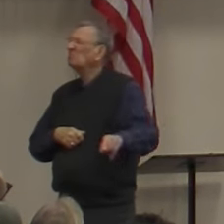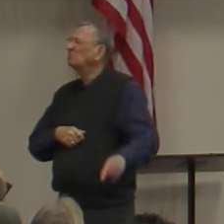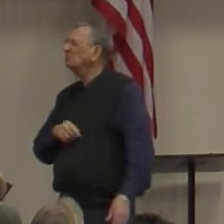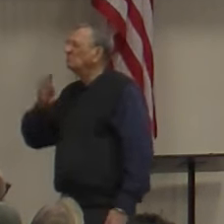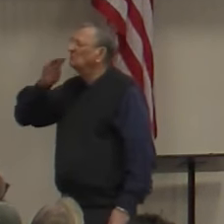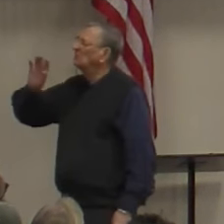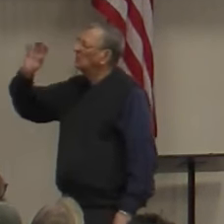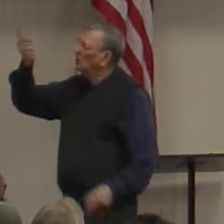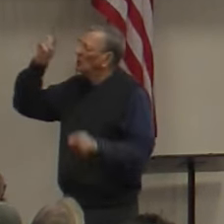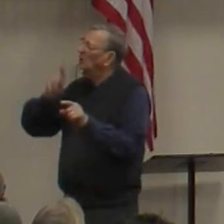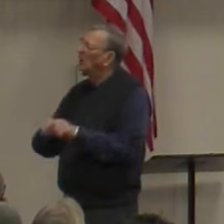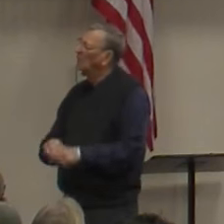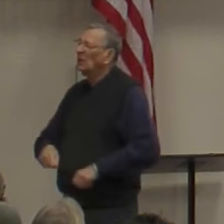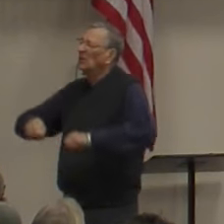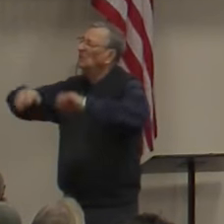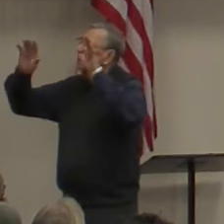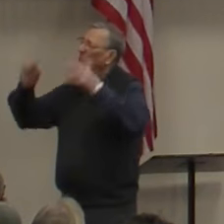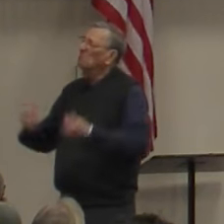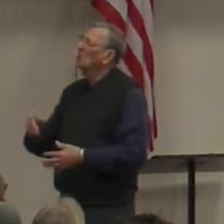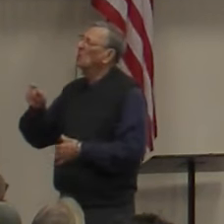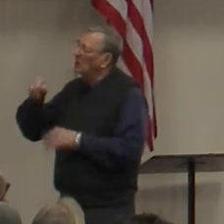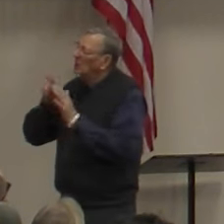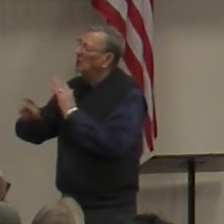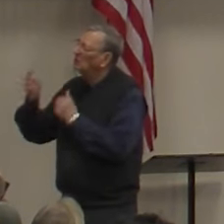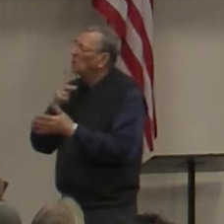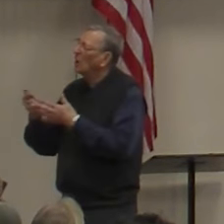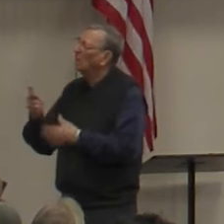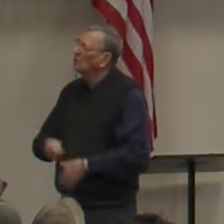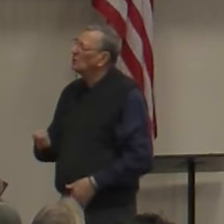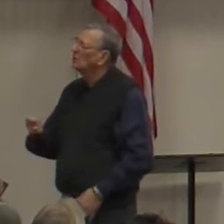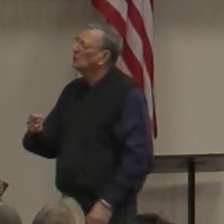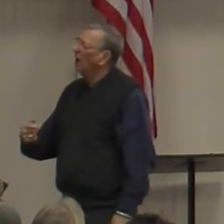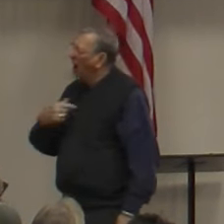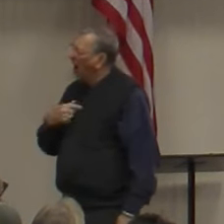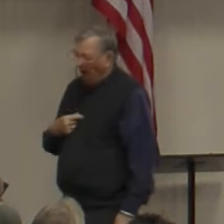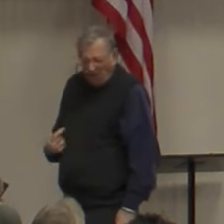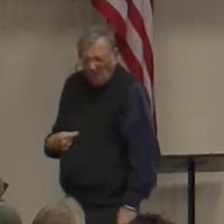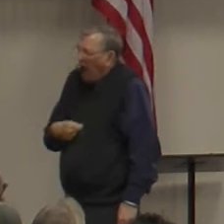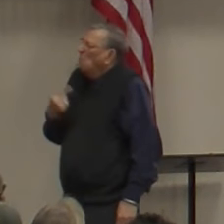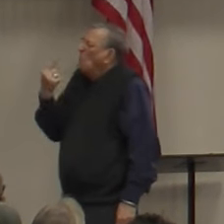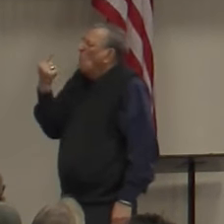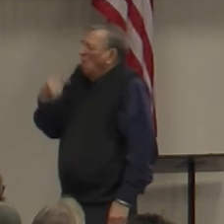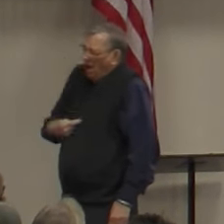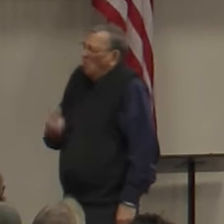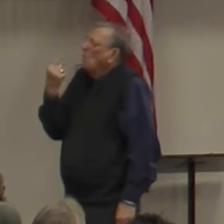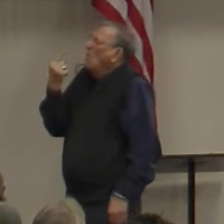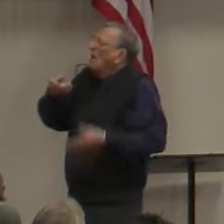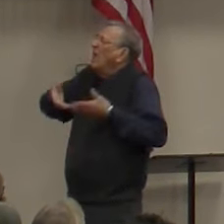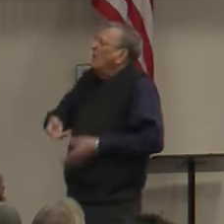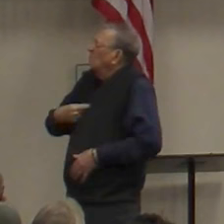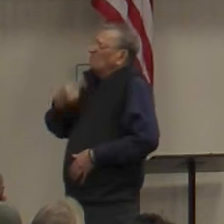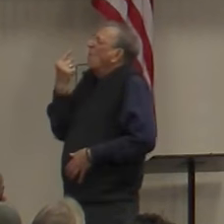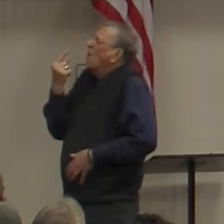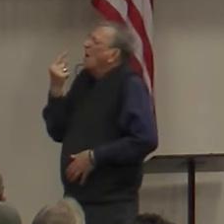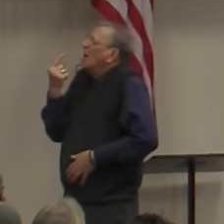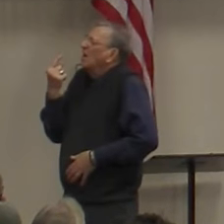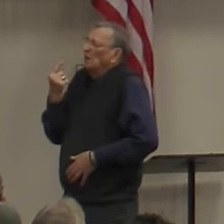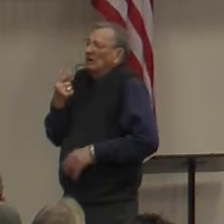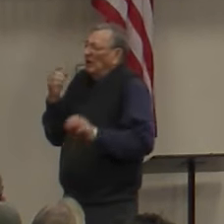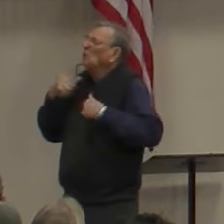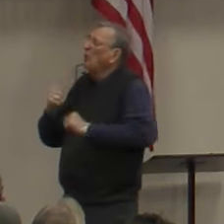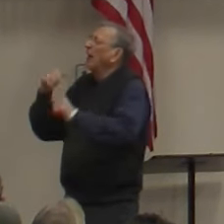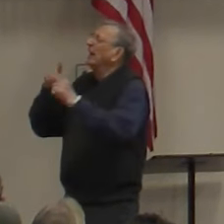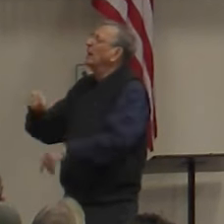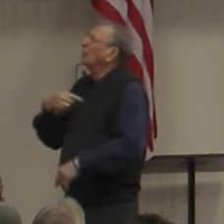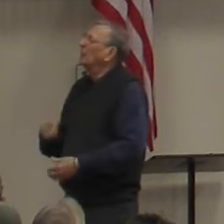forsaken your covenant, thrown down your altars, and killed your prophets with the sword. And I, even I only, am left, and they seek my life to